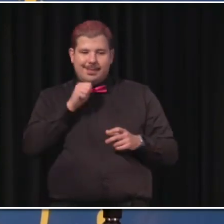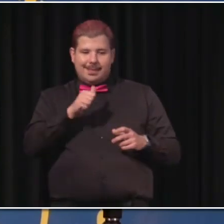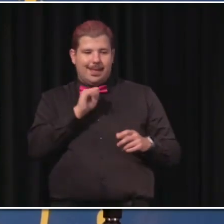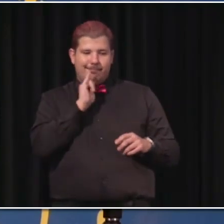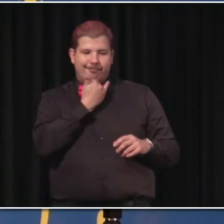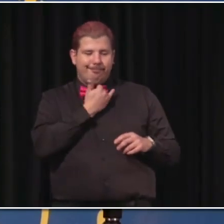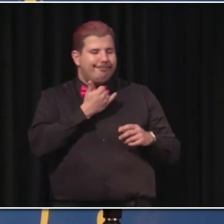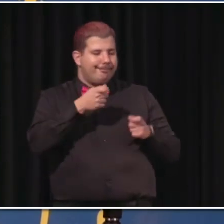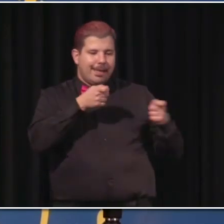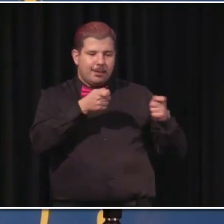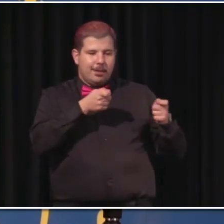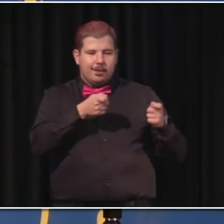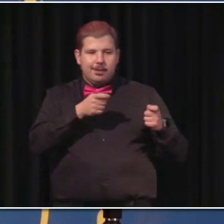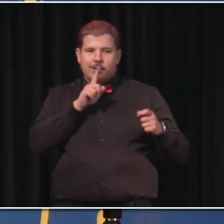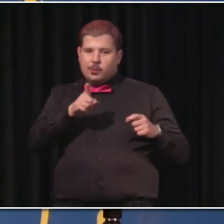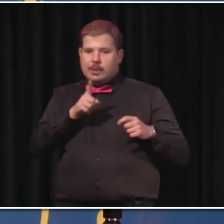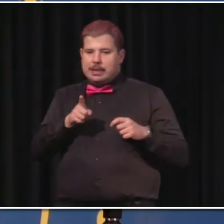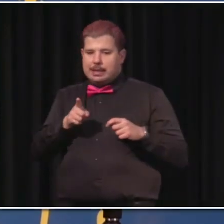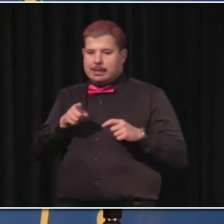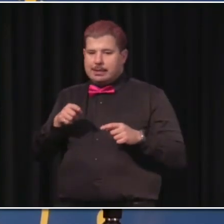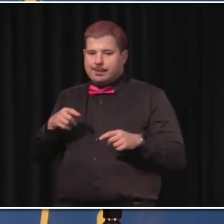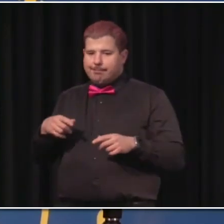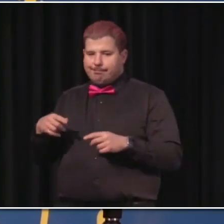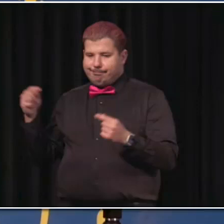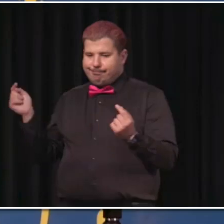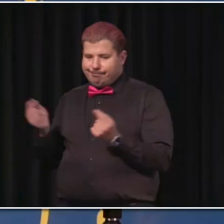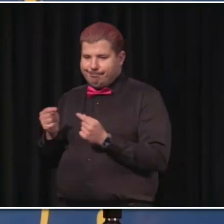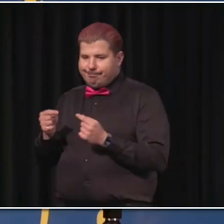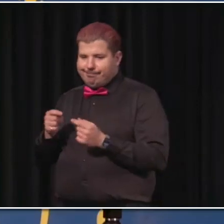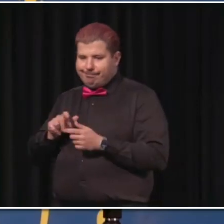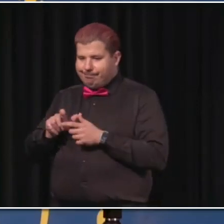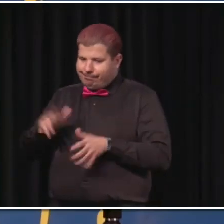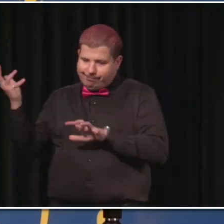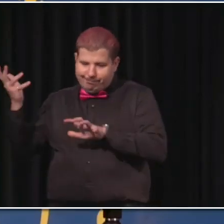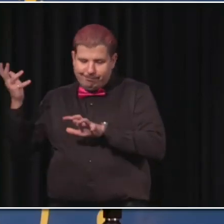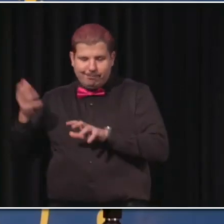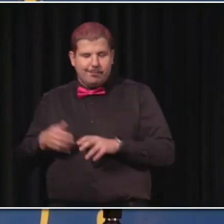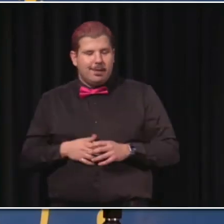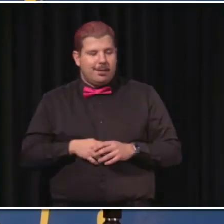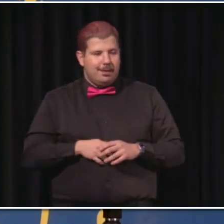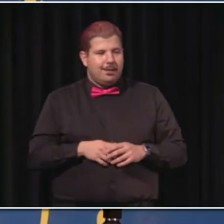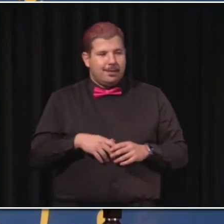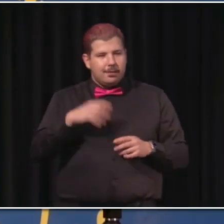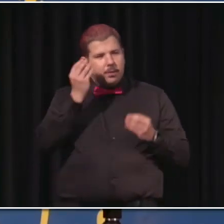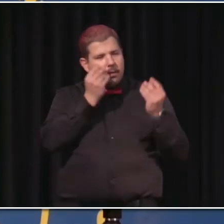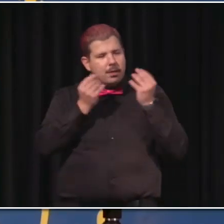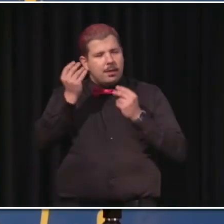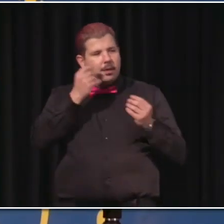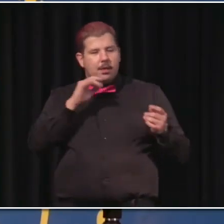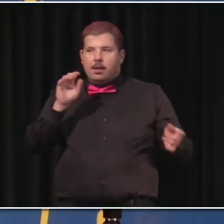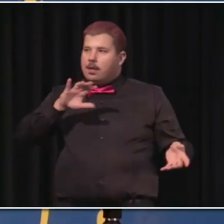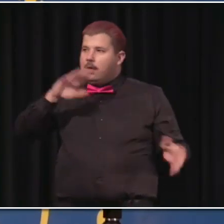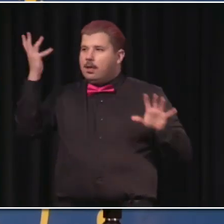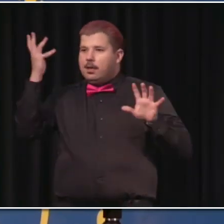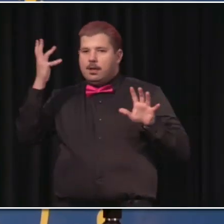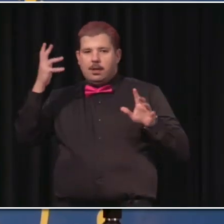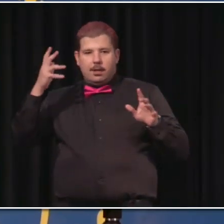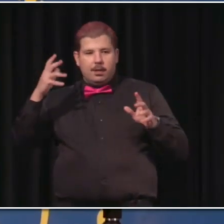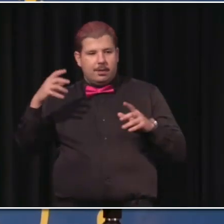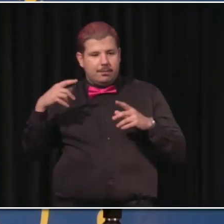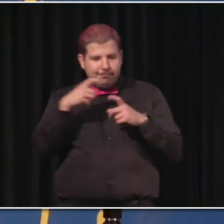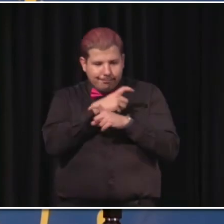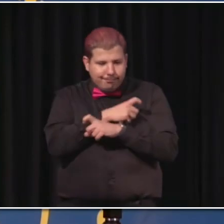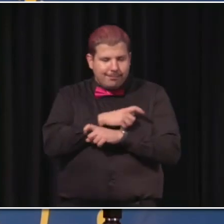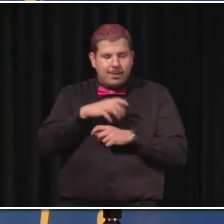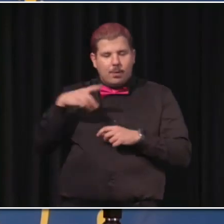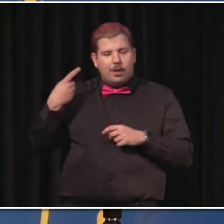mismanagement, it's sabotage. And if you're wondering what the chaos and corruption in Washington today